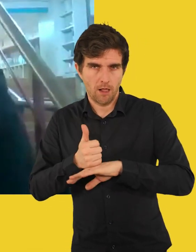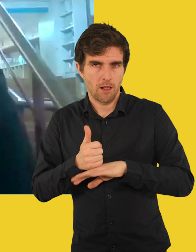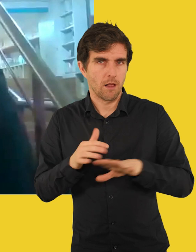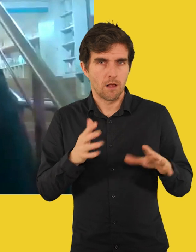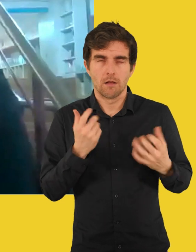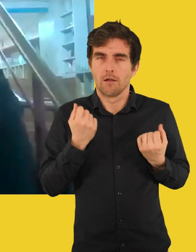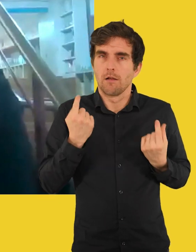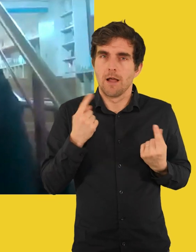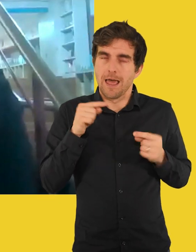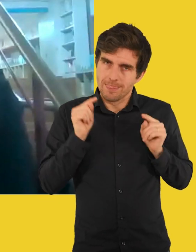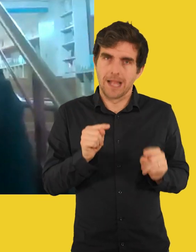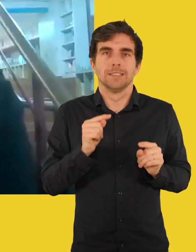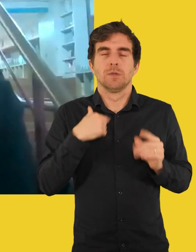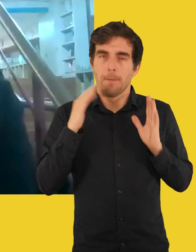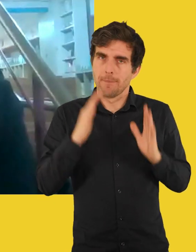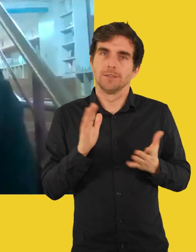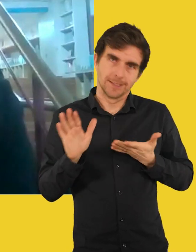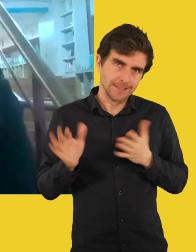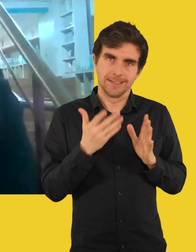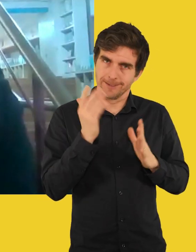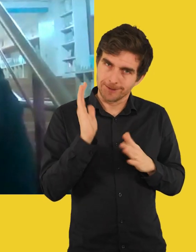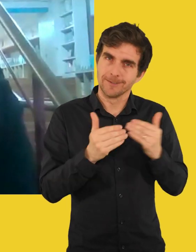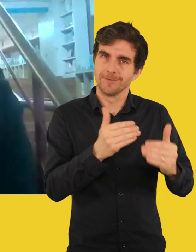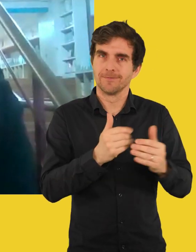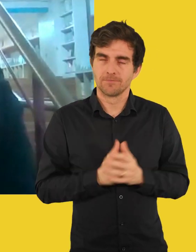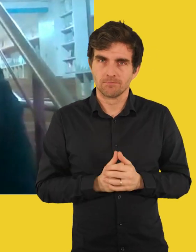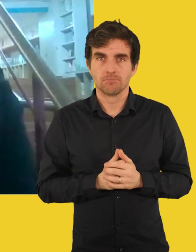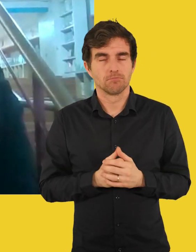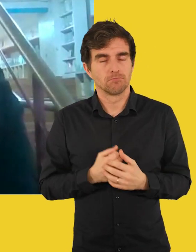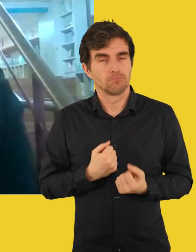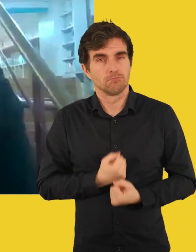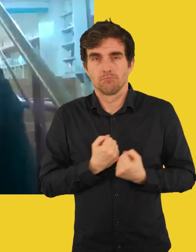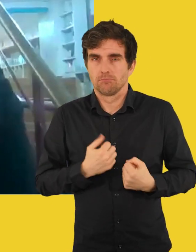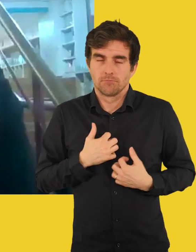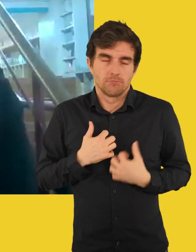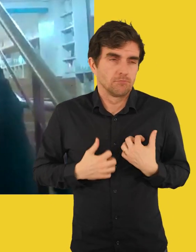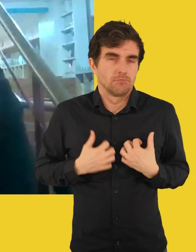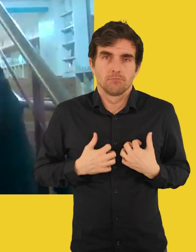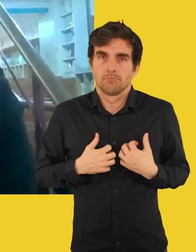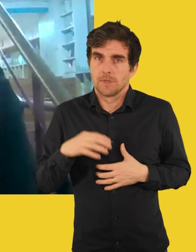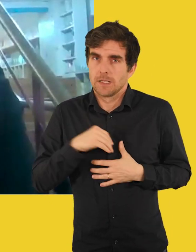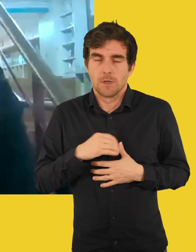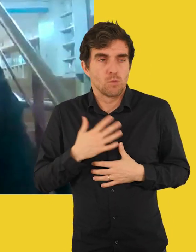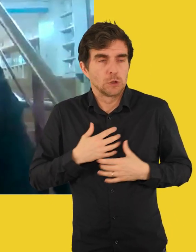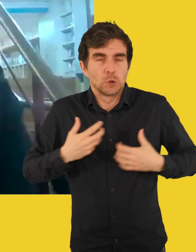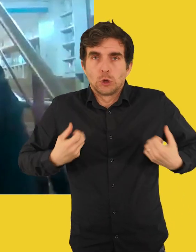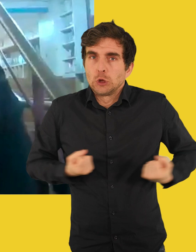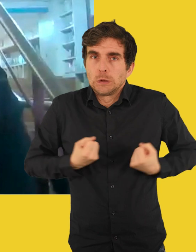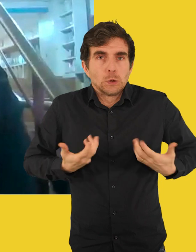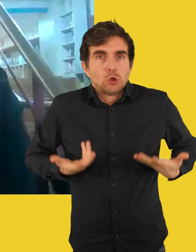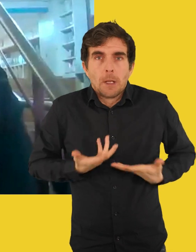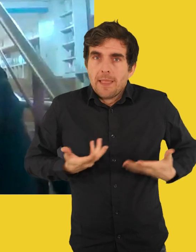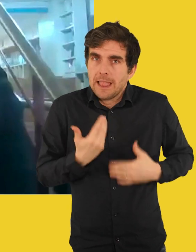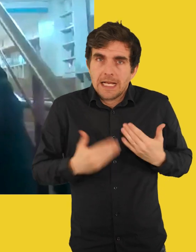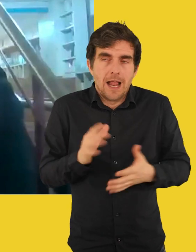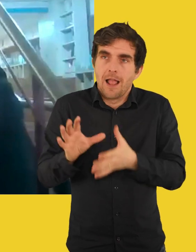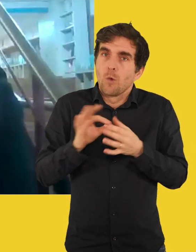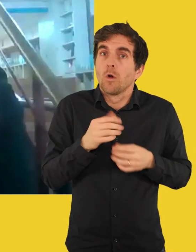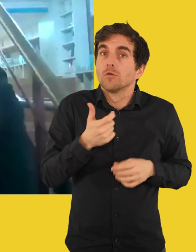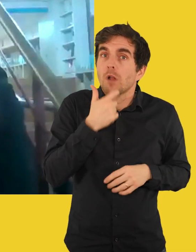foundations, realizing that this is the path we need to pursue. It sparked a strong desire in me to do